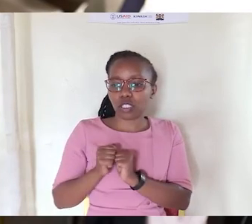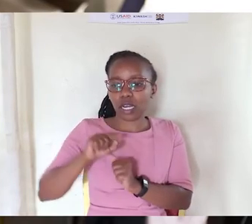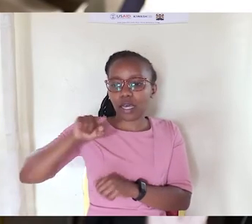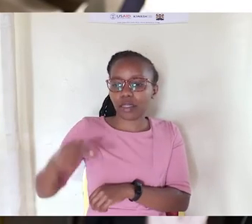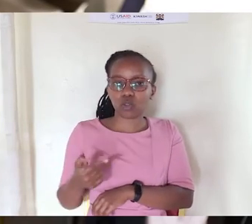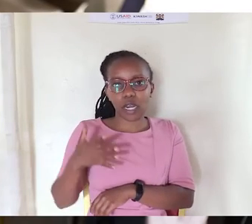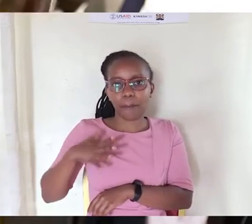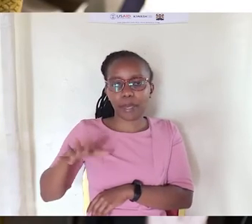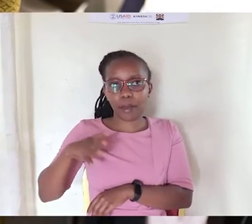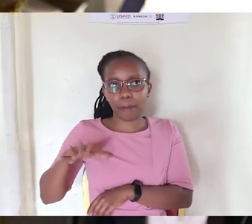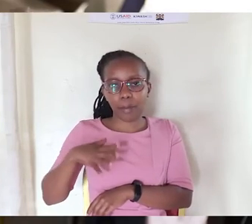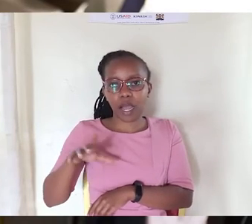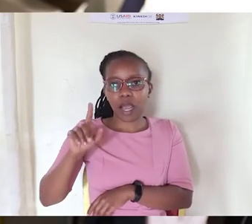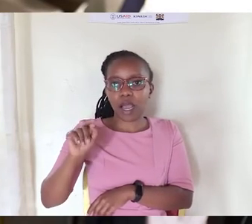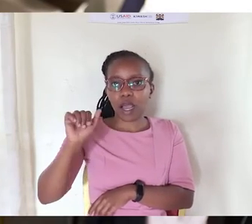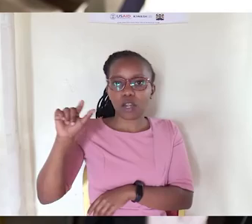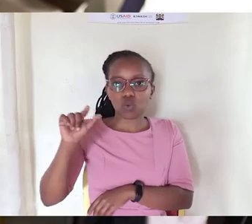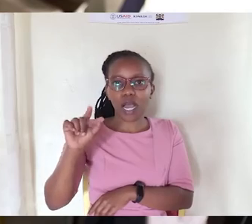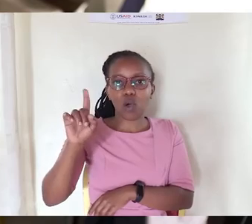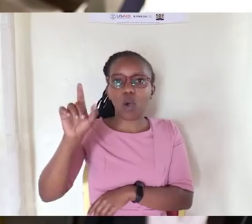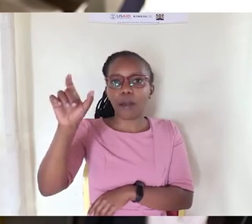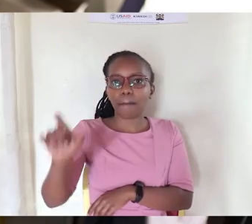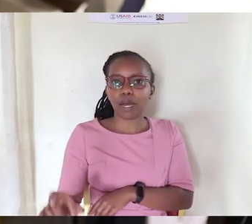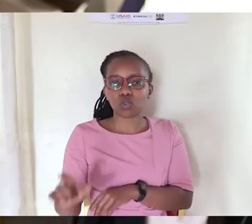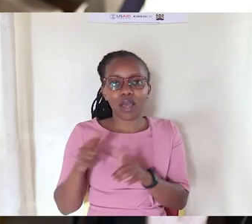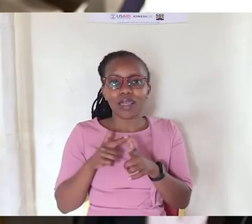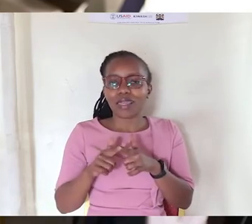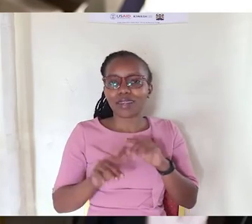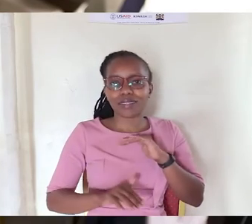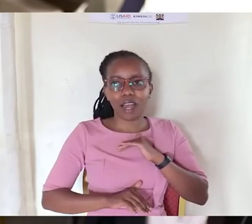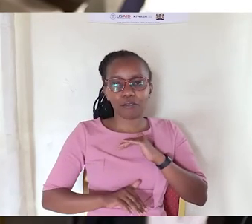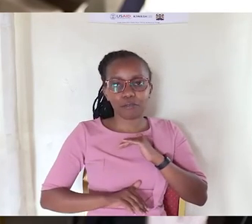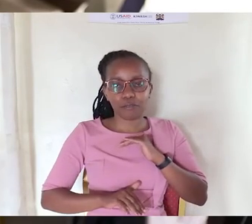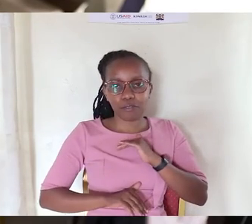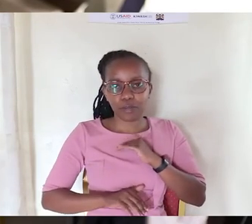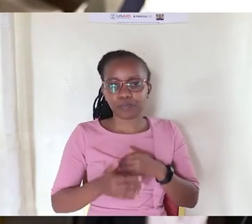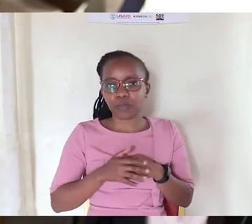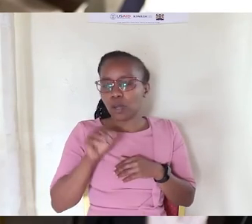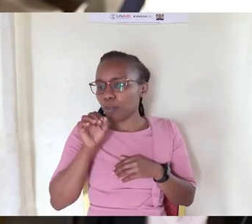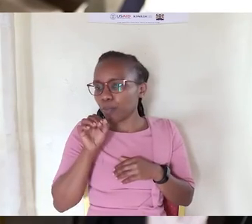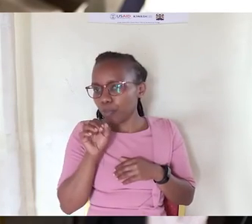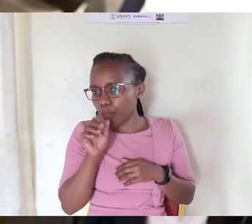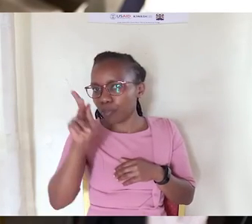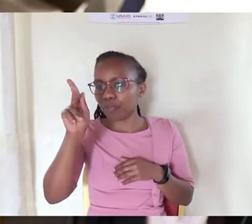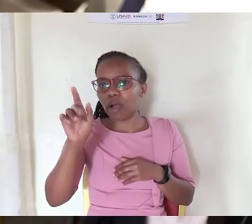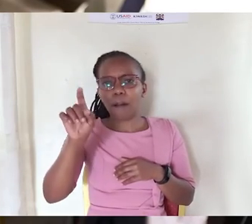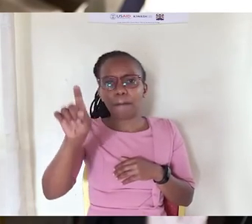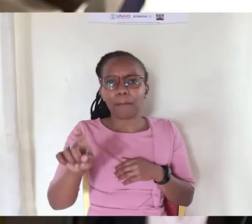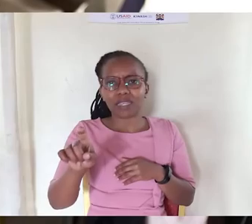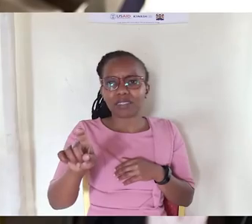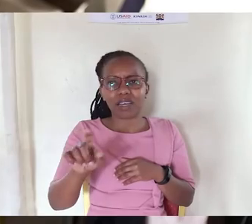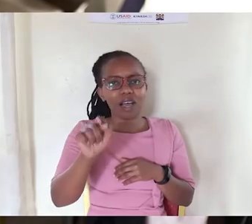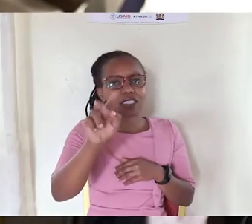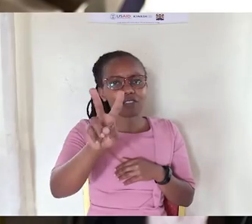and you're retweeting and tagging only one person, that's loud enough. So shouting doesn't have to be in front of your